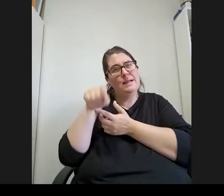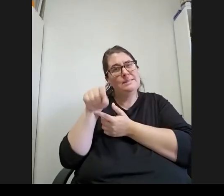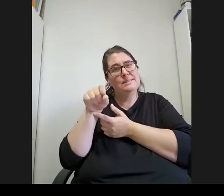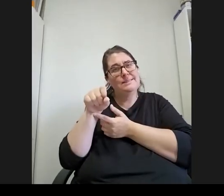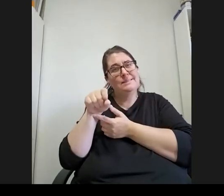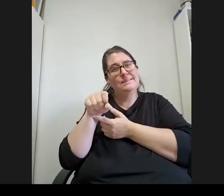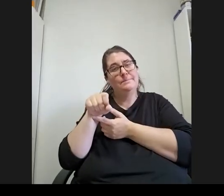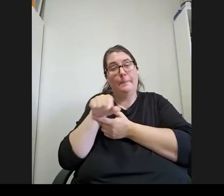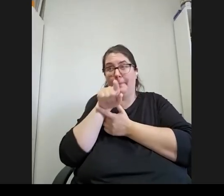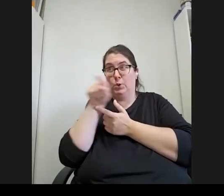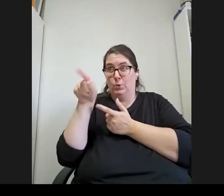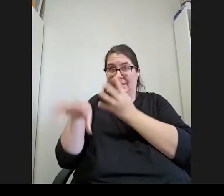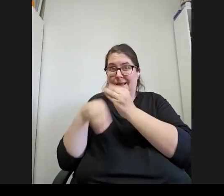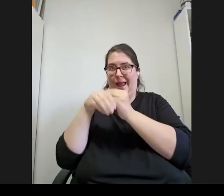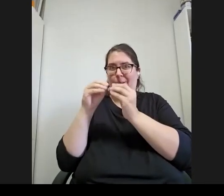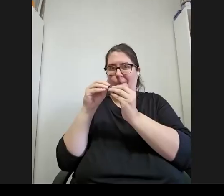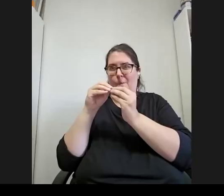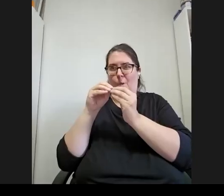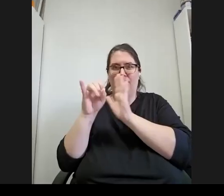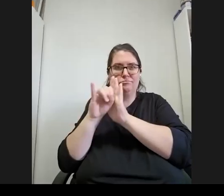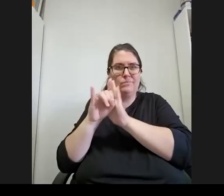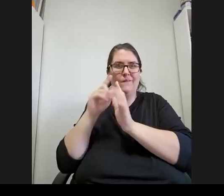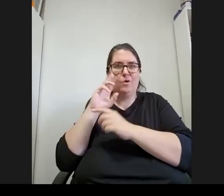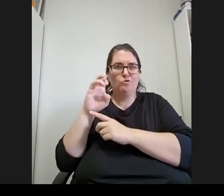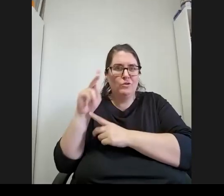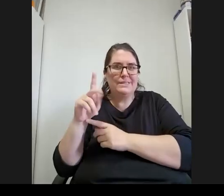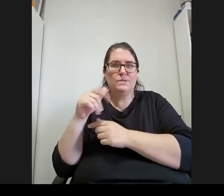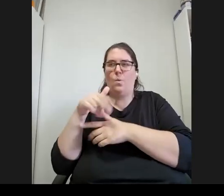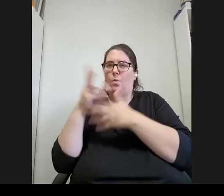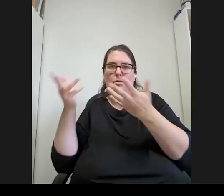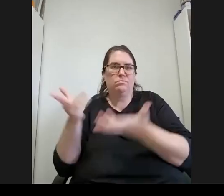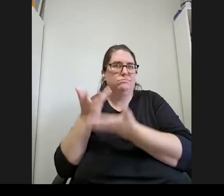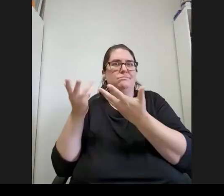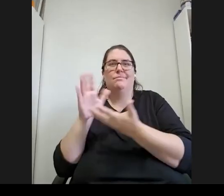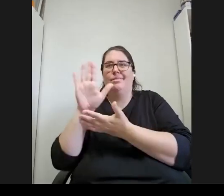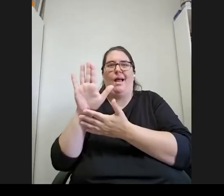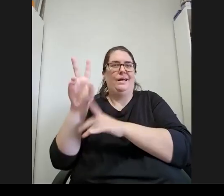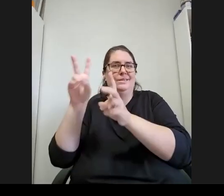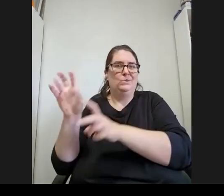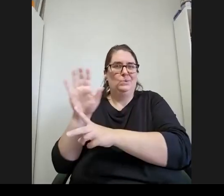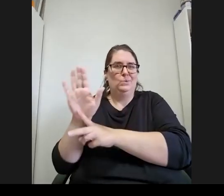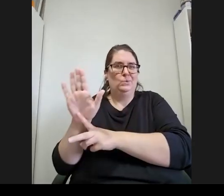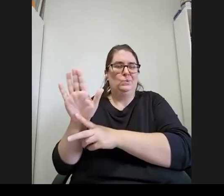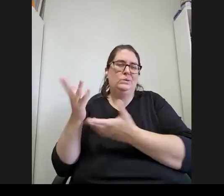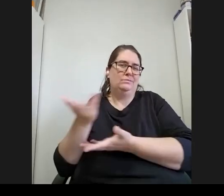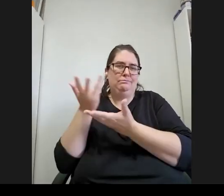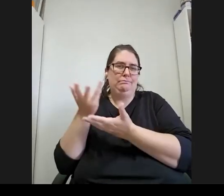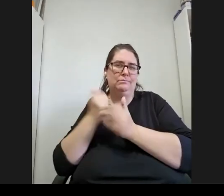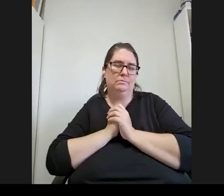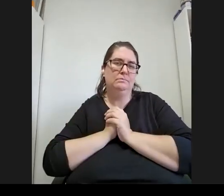additional things that you would want to pay attention to if you're working specifically with survivors who are also dealing with that as well.